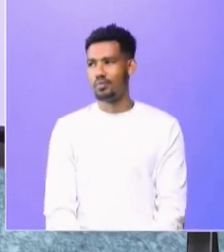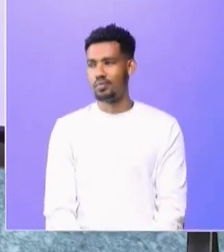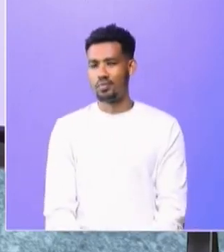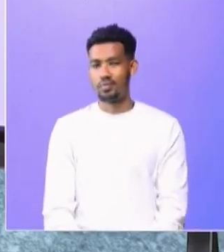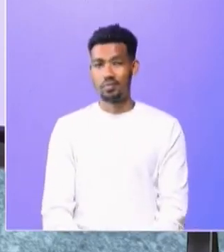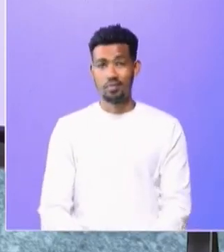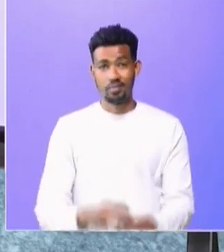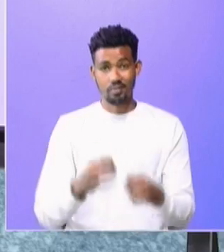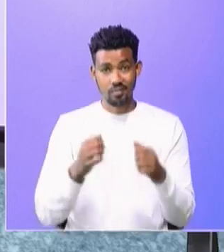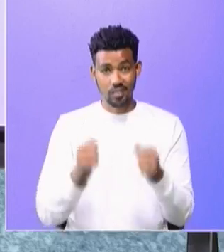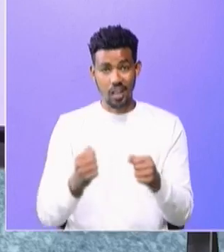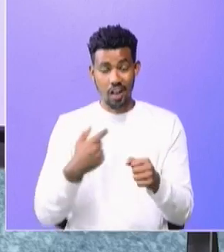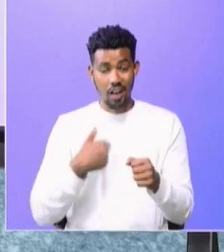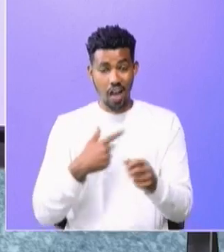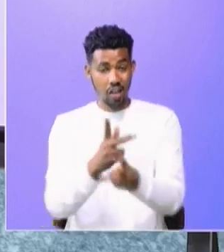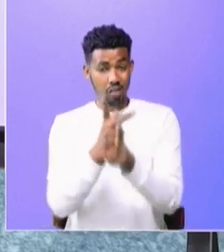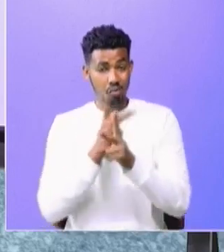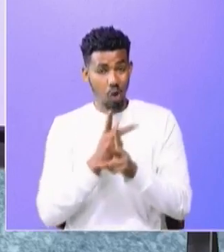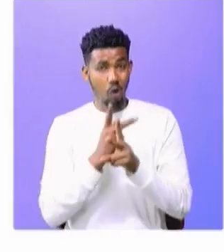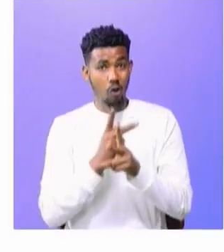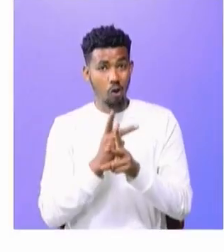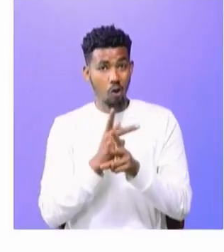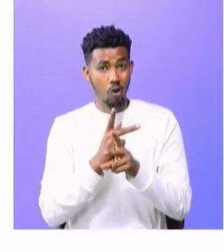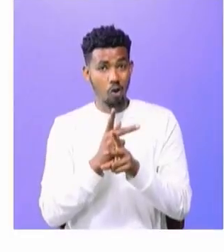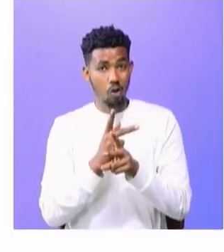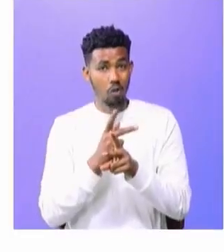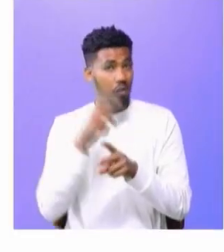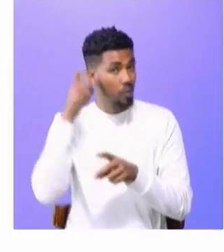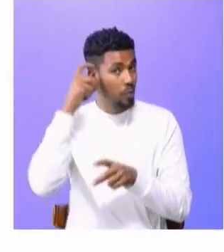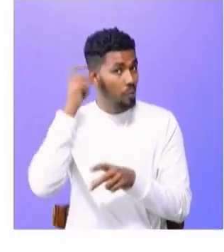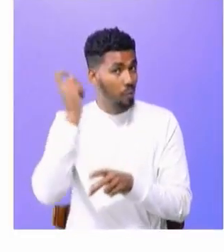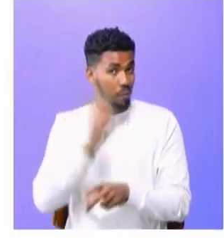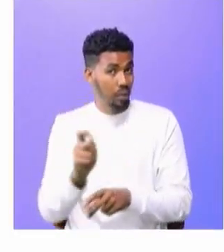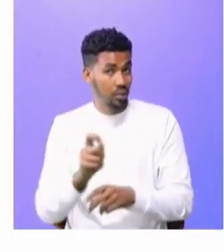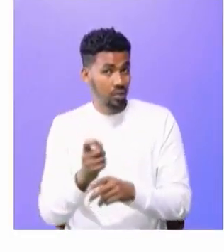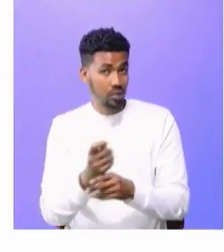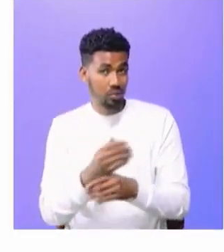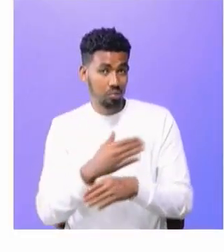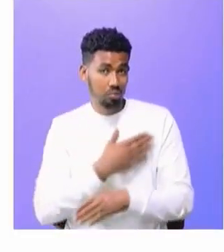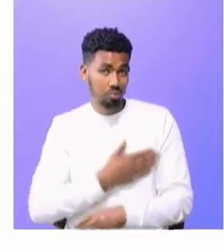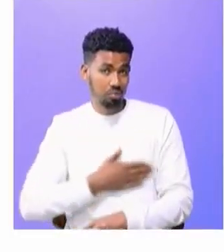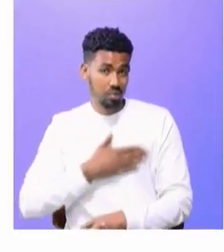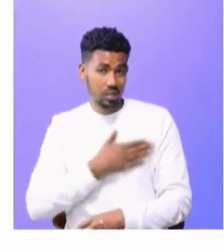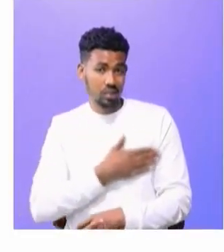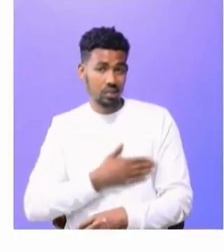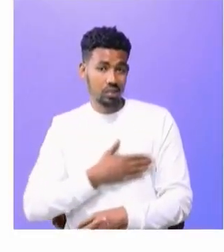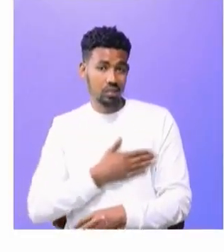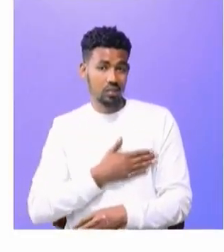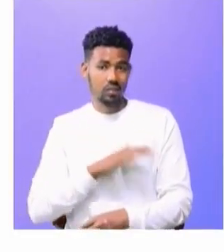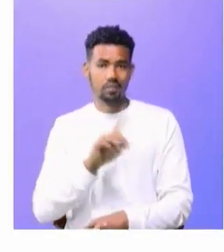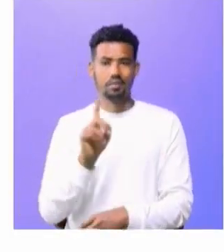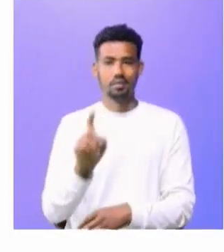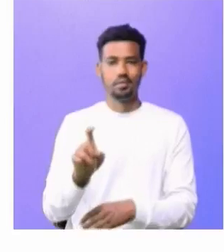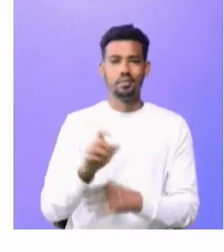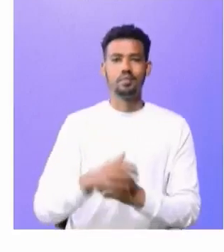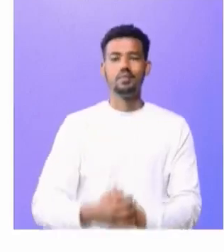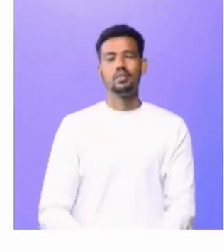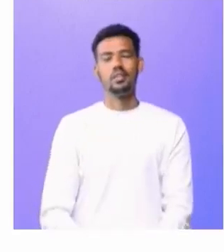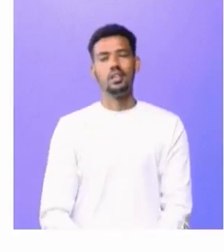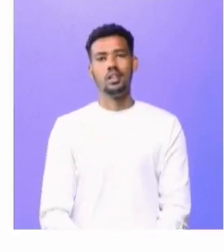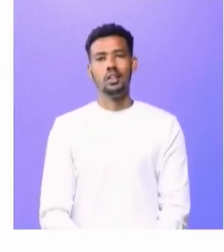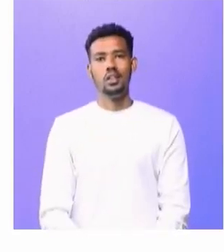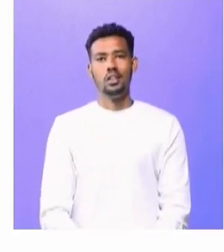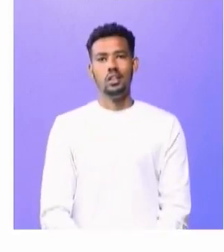Can I borrow pencil, please? Can I borrow